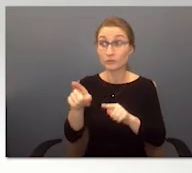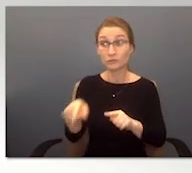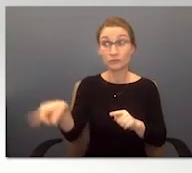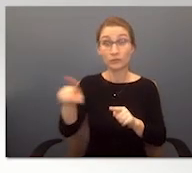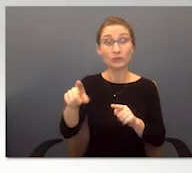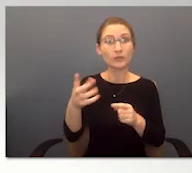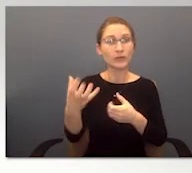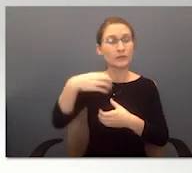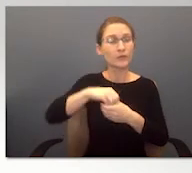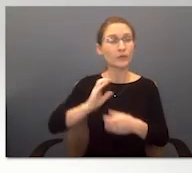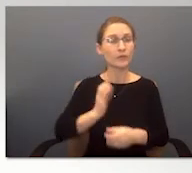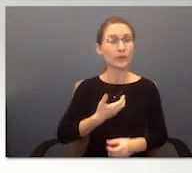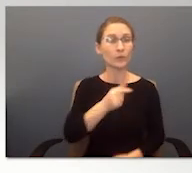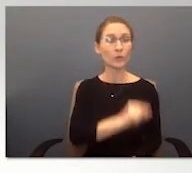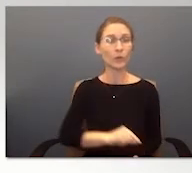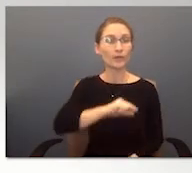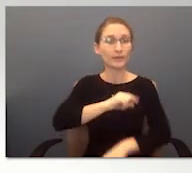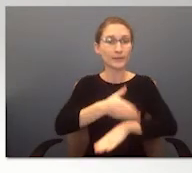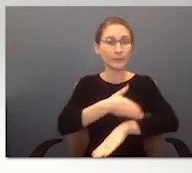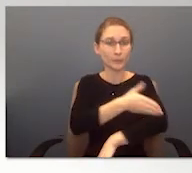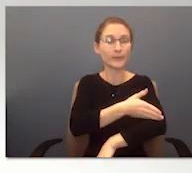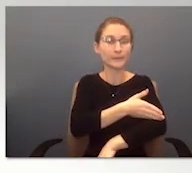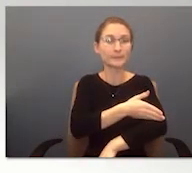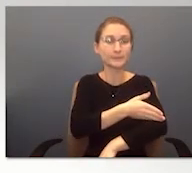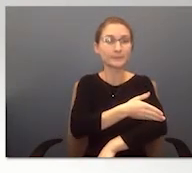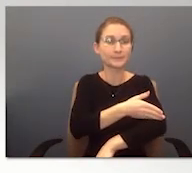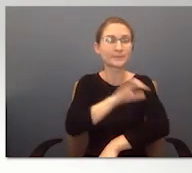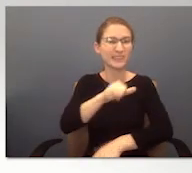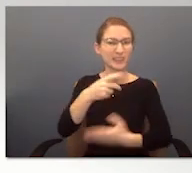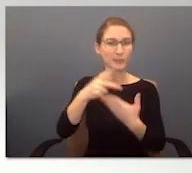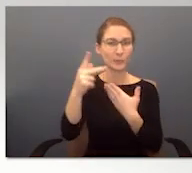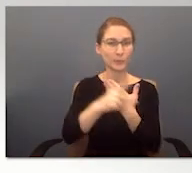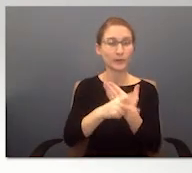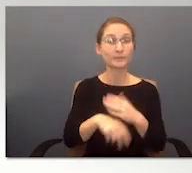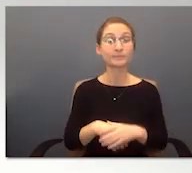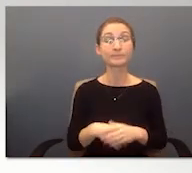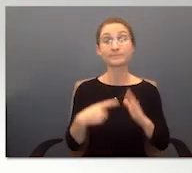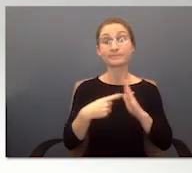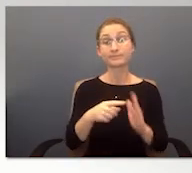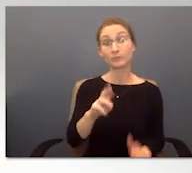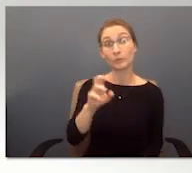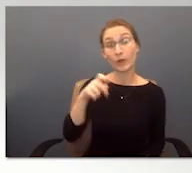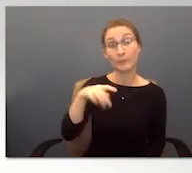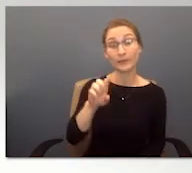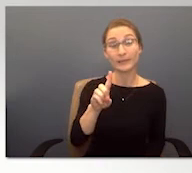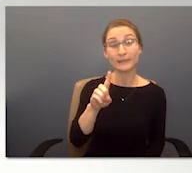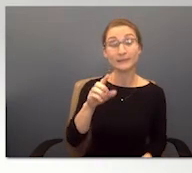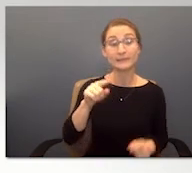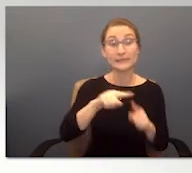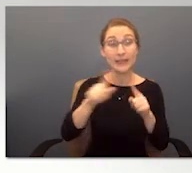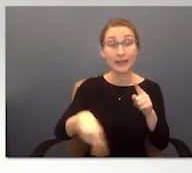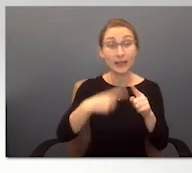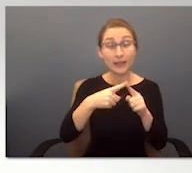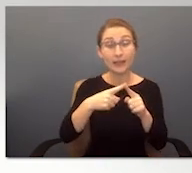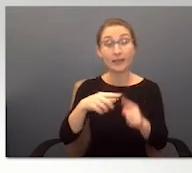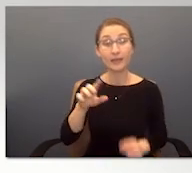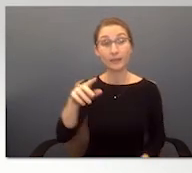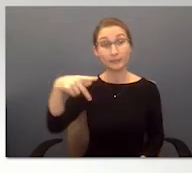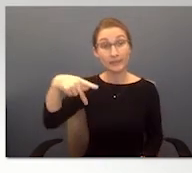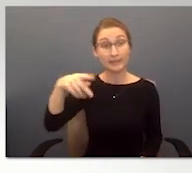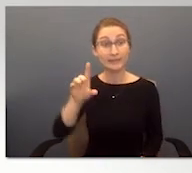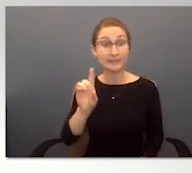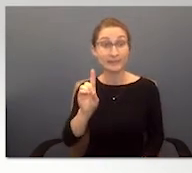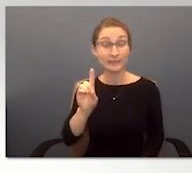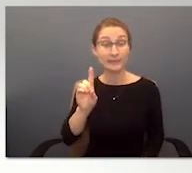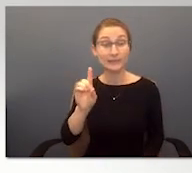involved in our quality improvement programs, so rapid cycle PDSAs, to